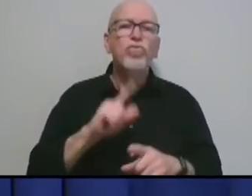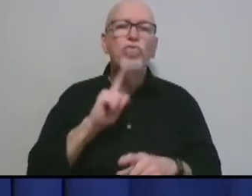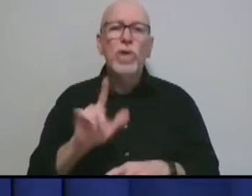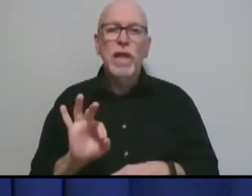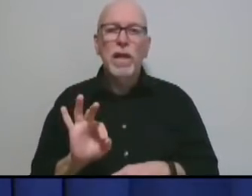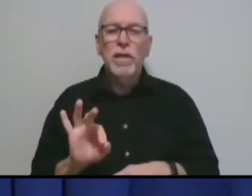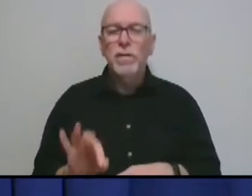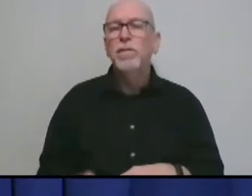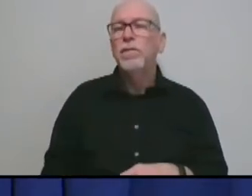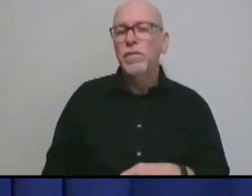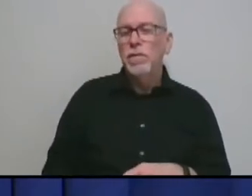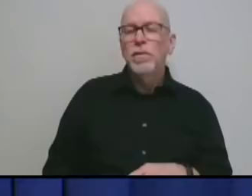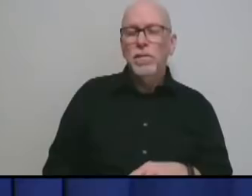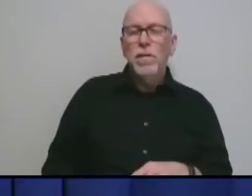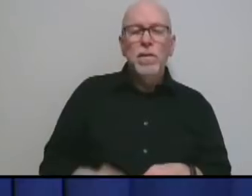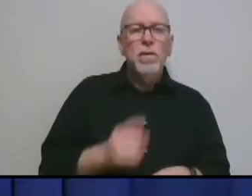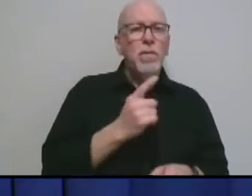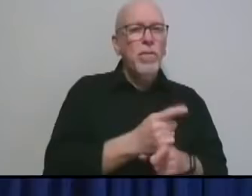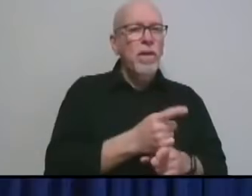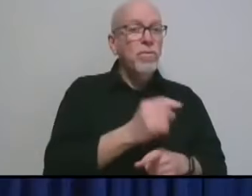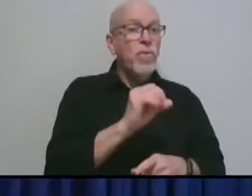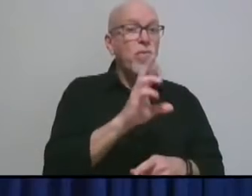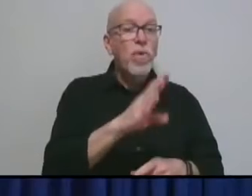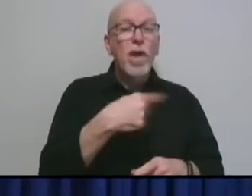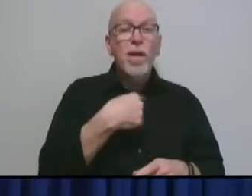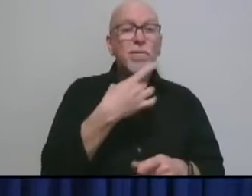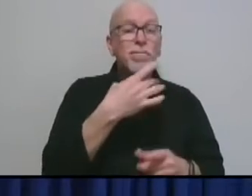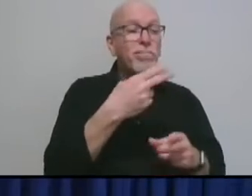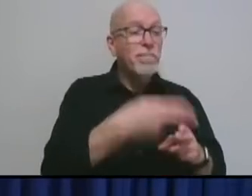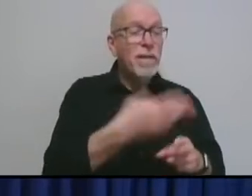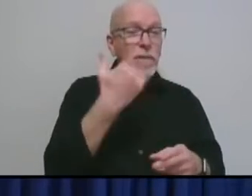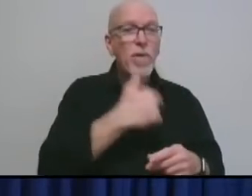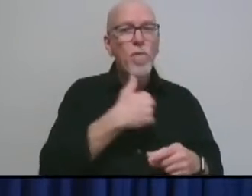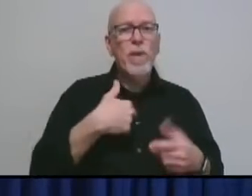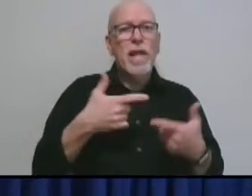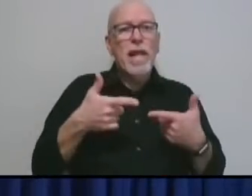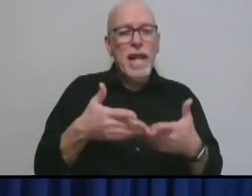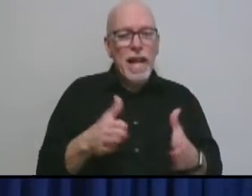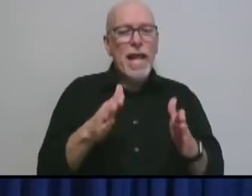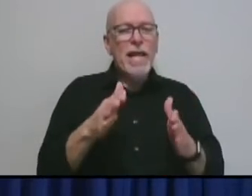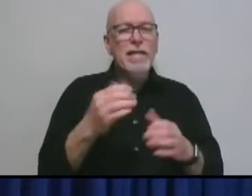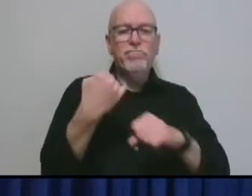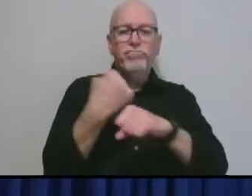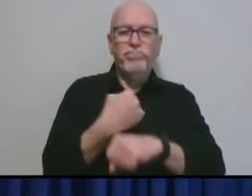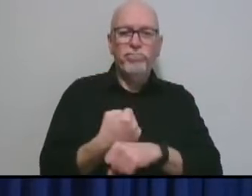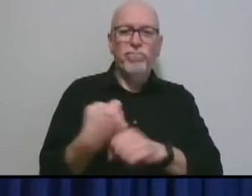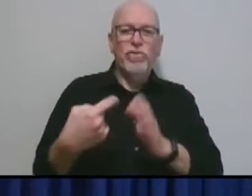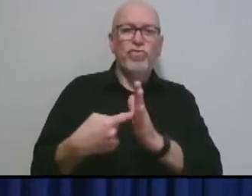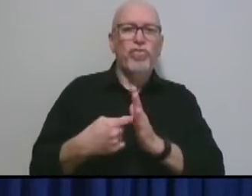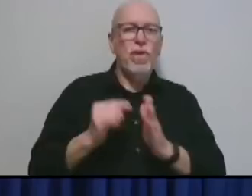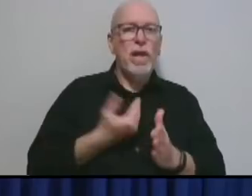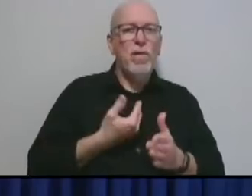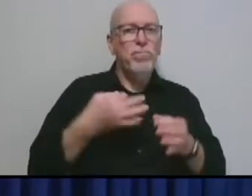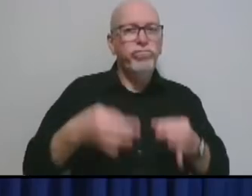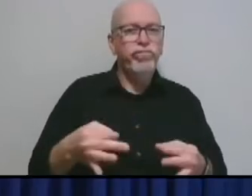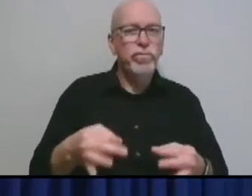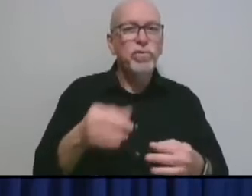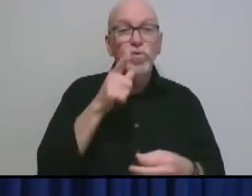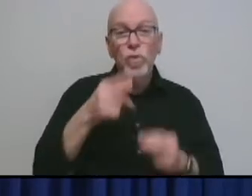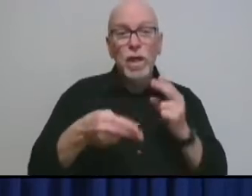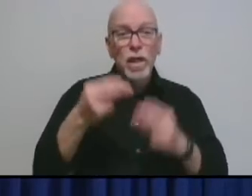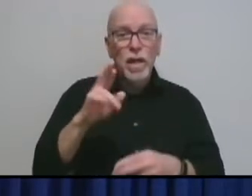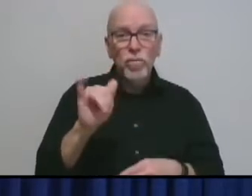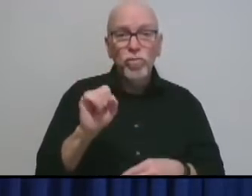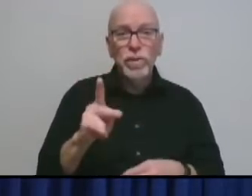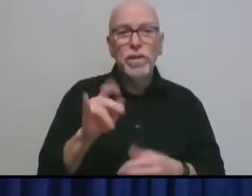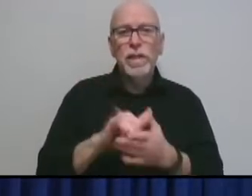So, Rob, I just point that out to say we're letting the data kind of drive our decisions about who's most at risk, and that's